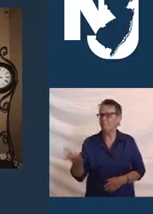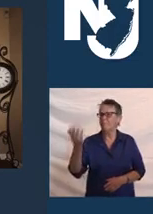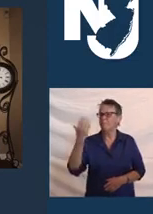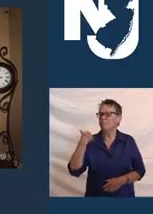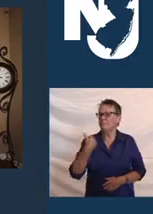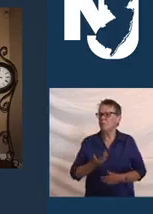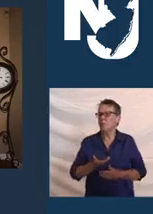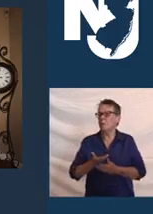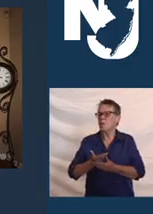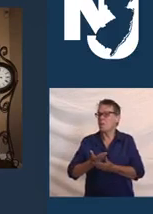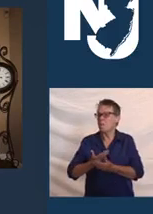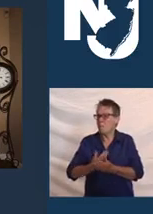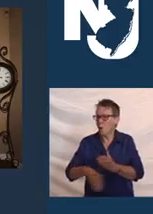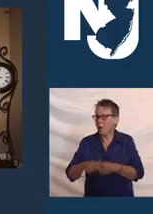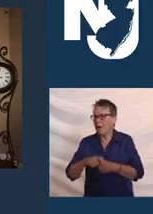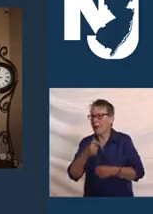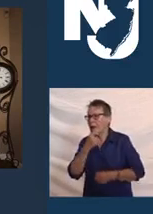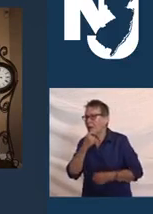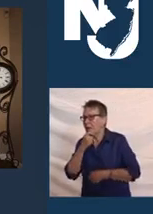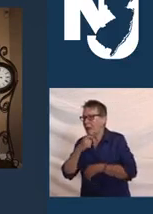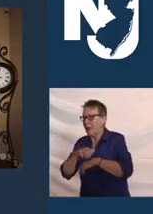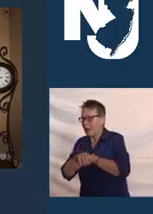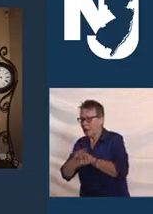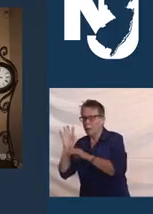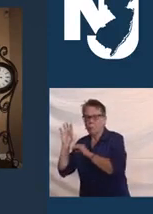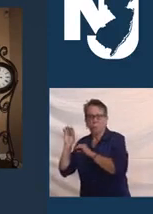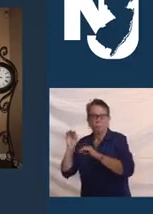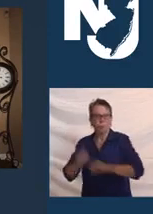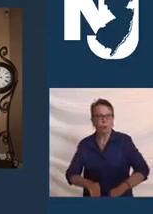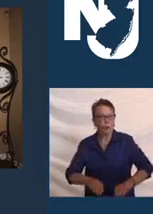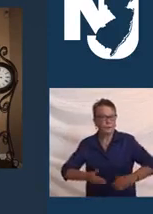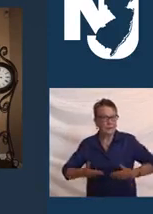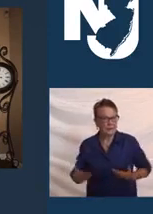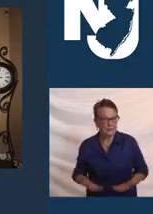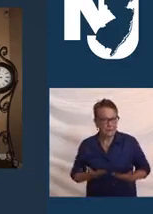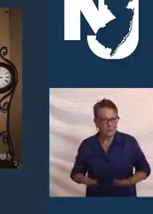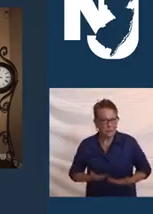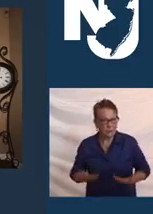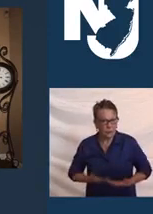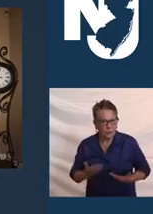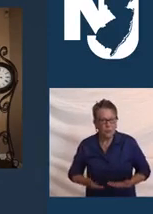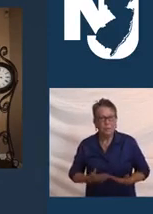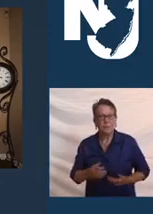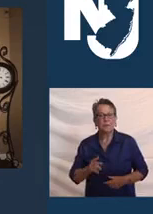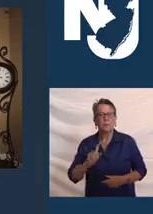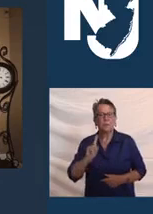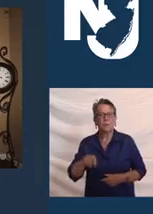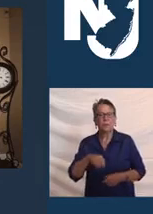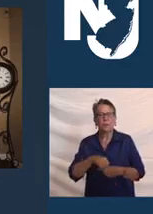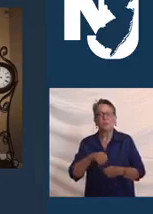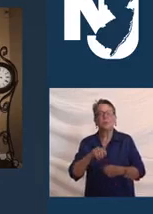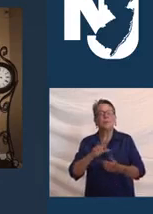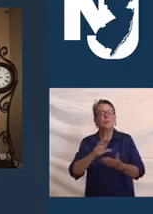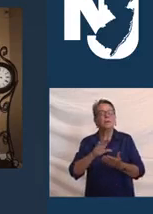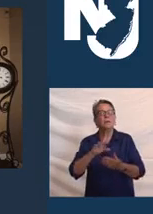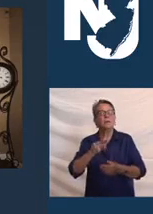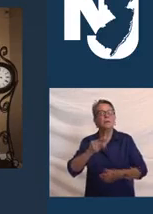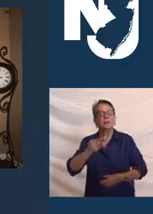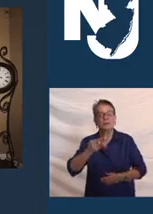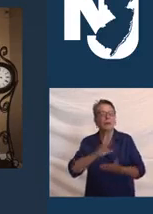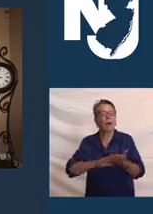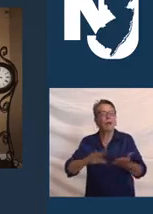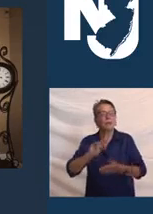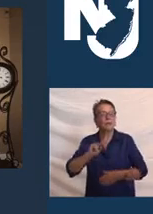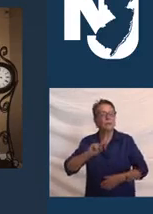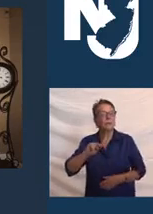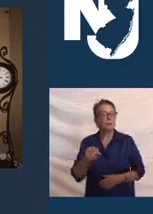Hazlitt, earned a degree in accounting from Trenton State College, now the College of New Jersey, and an MBA from Monmouth University. As a teenager, he